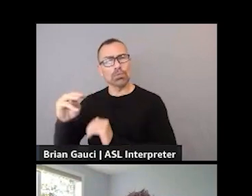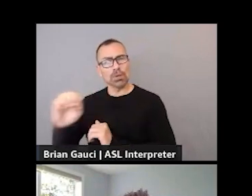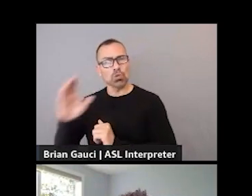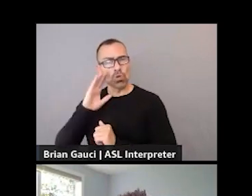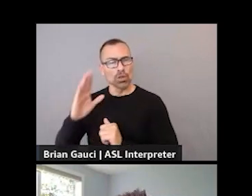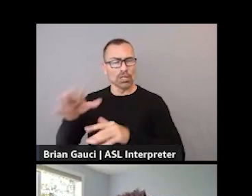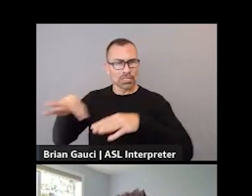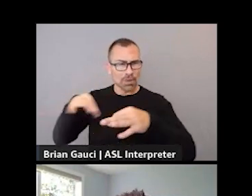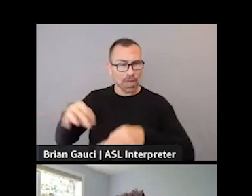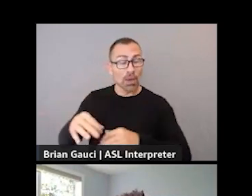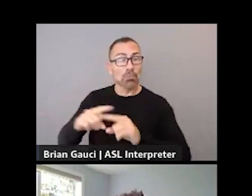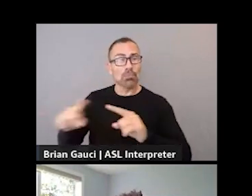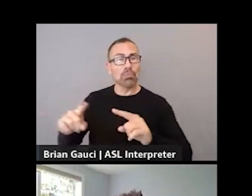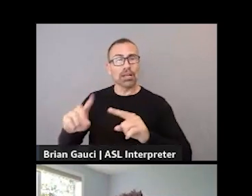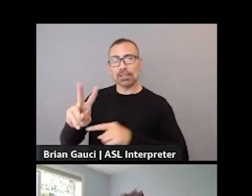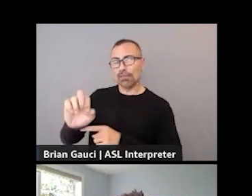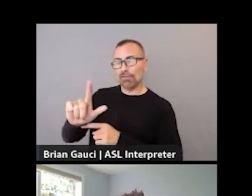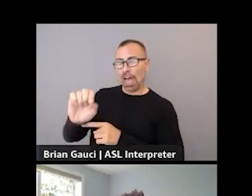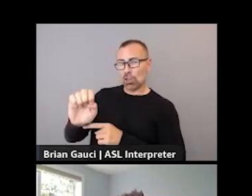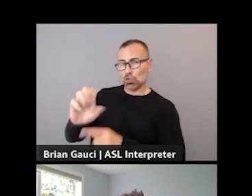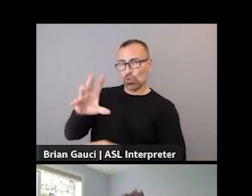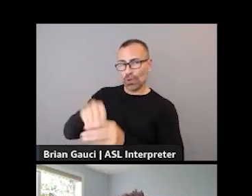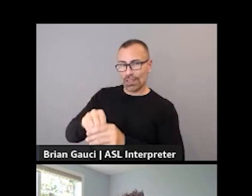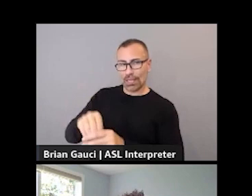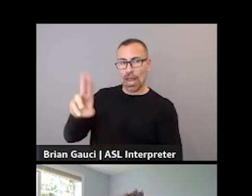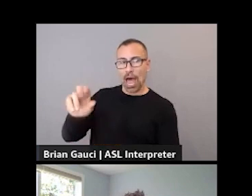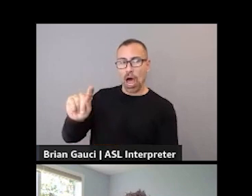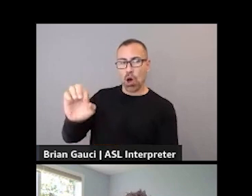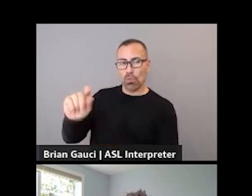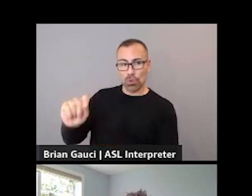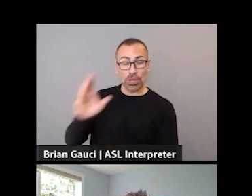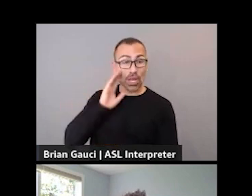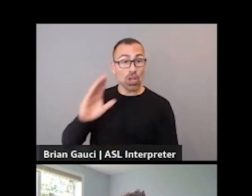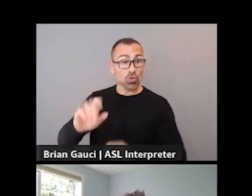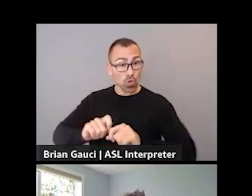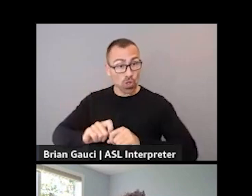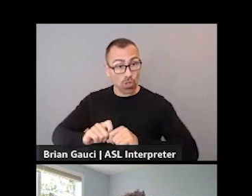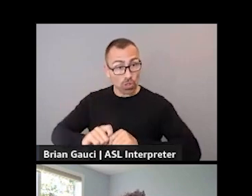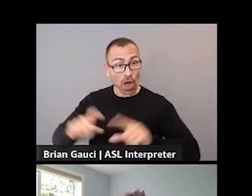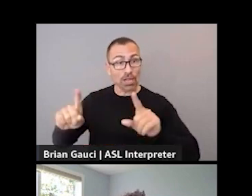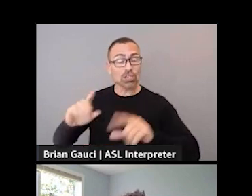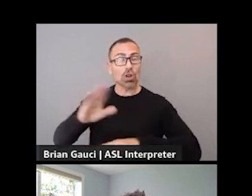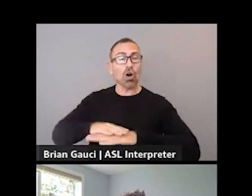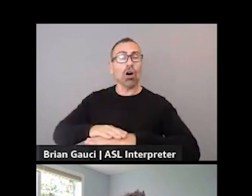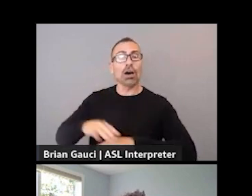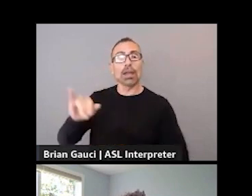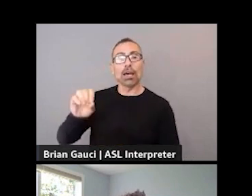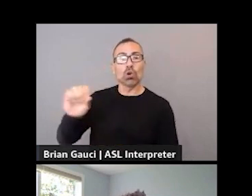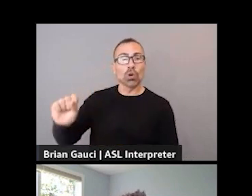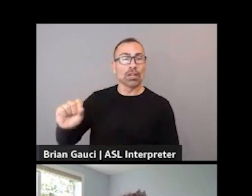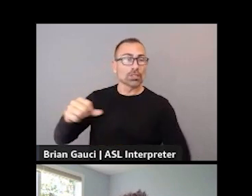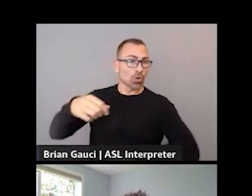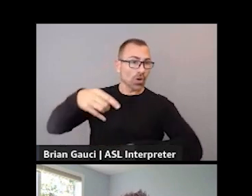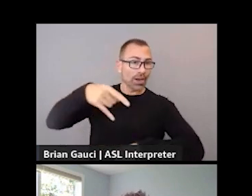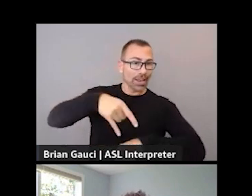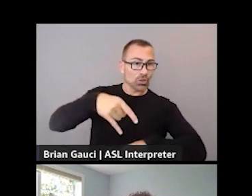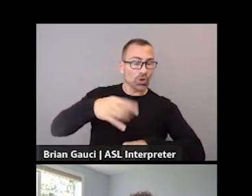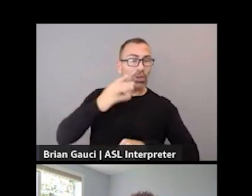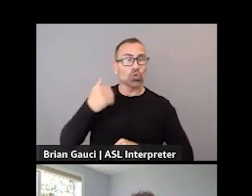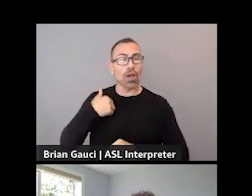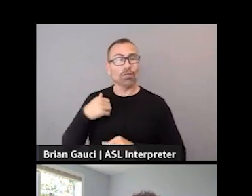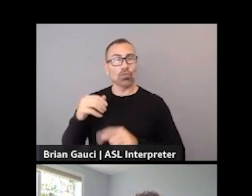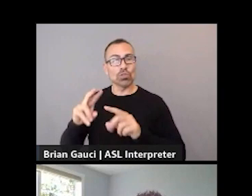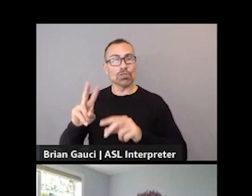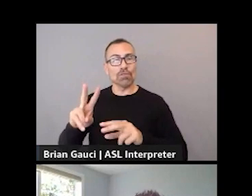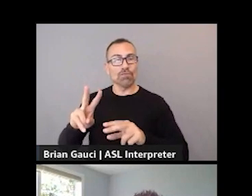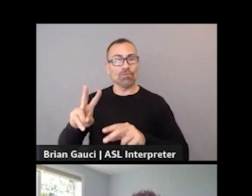And when you launch the mobile application on either Android or iOS, you plug in those values, and that's how that app knows which